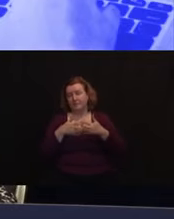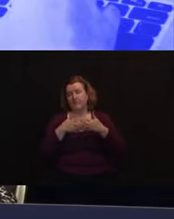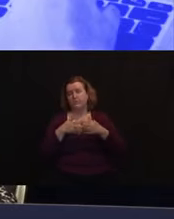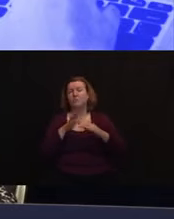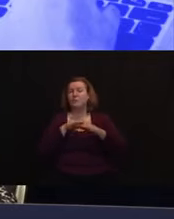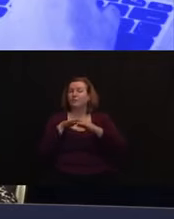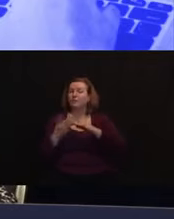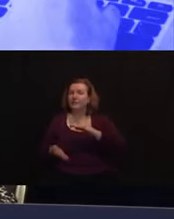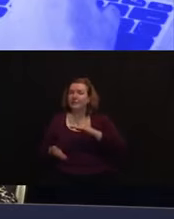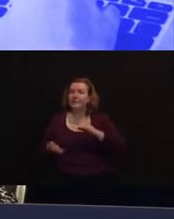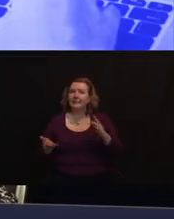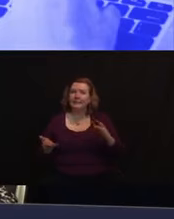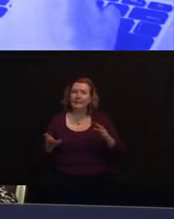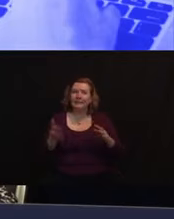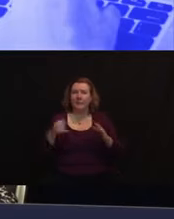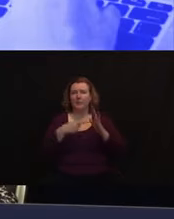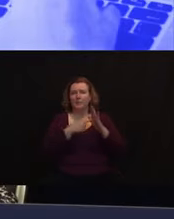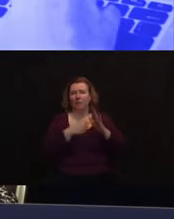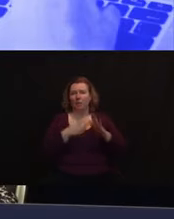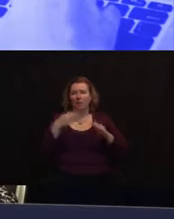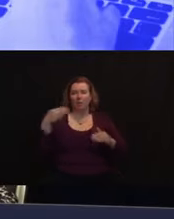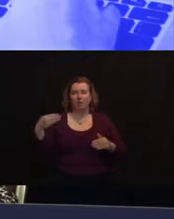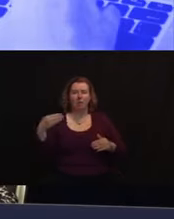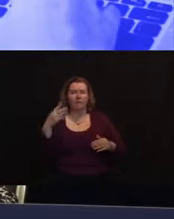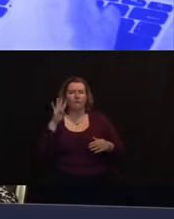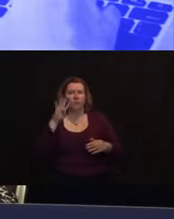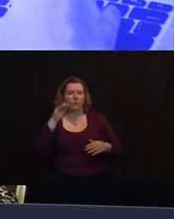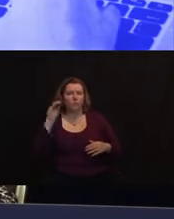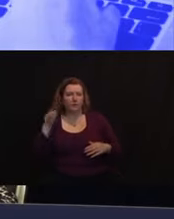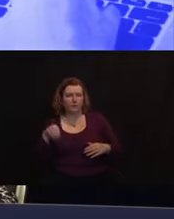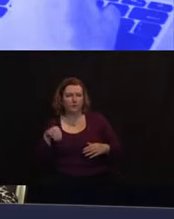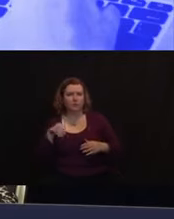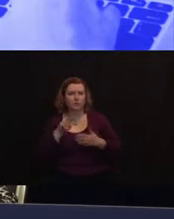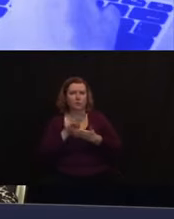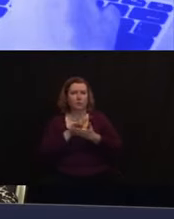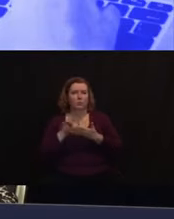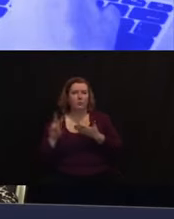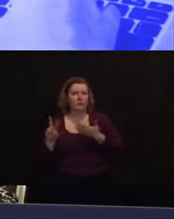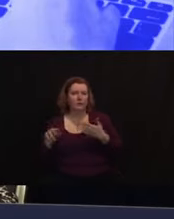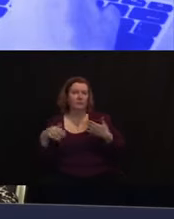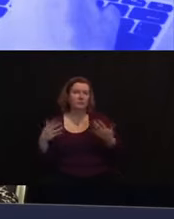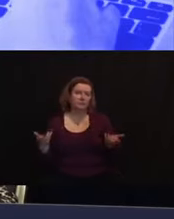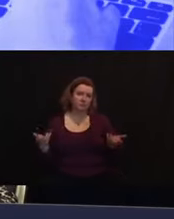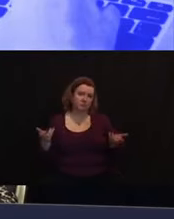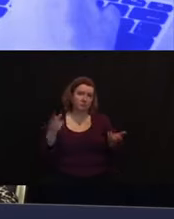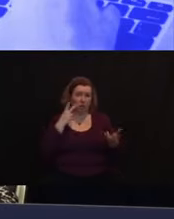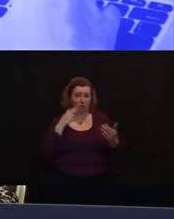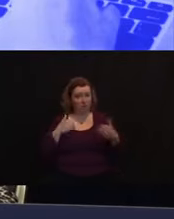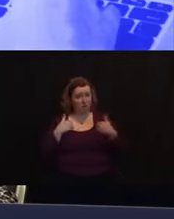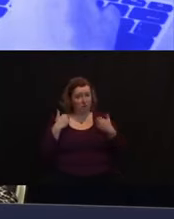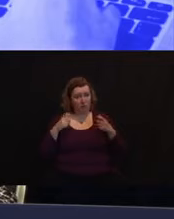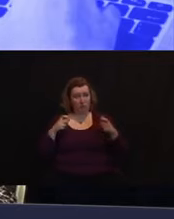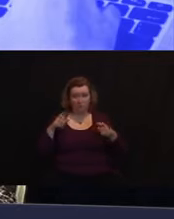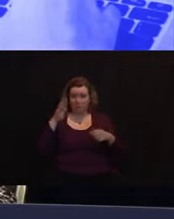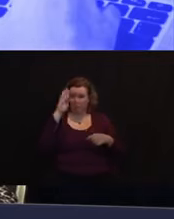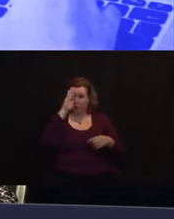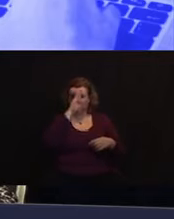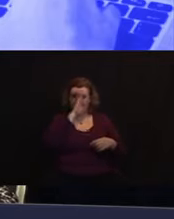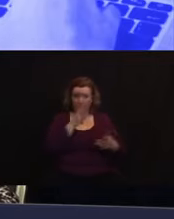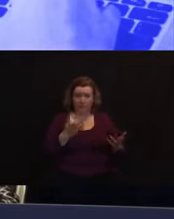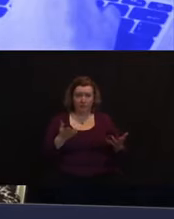minus 4% over the past 2 weeks, because seeing younger individuals in the hospital who may not